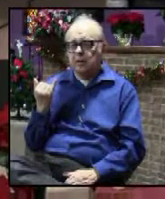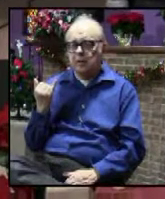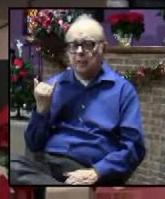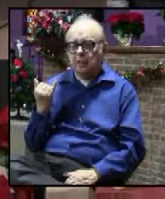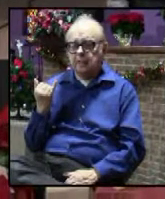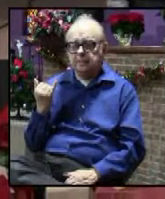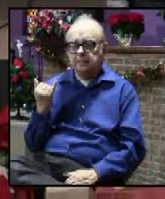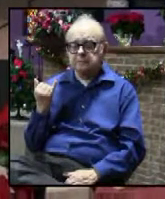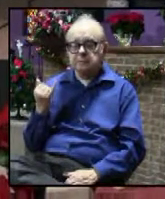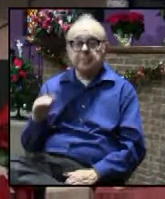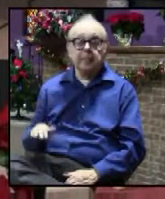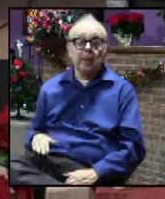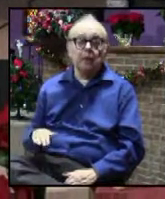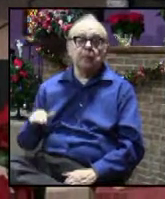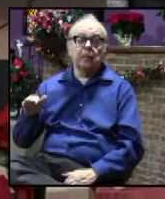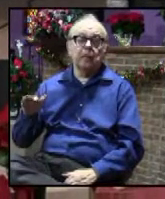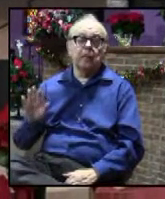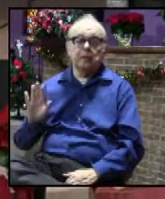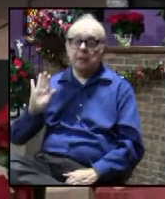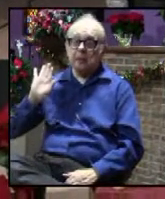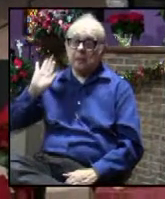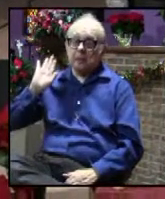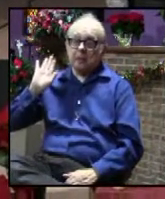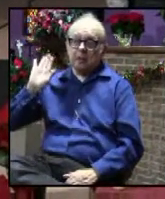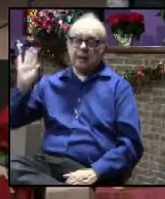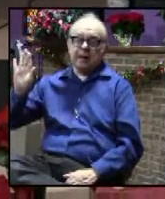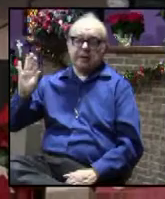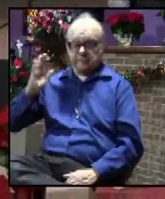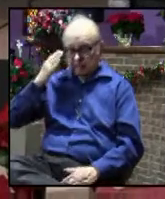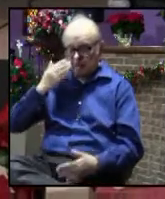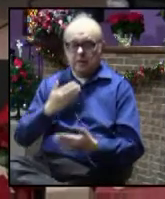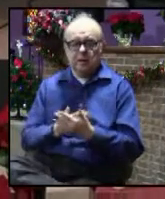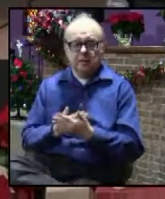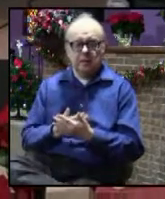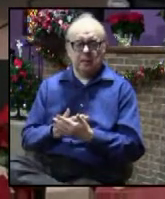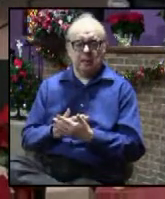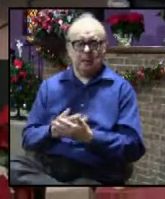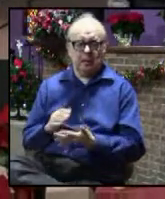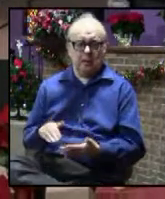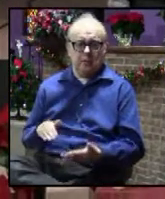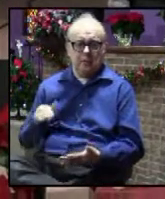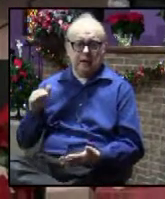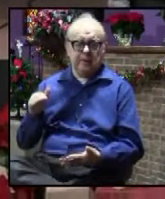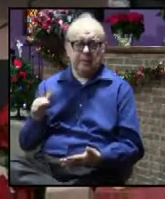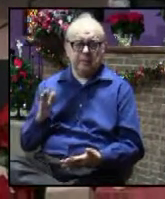raise my son. Amen. Raise my son.